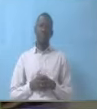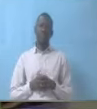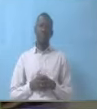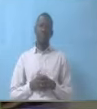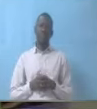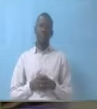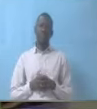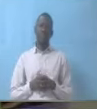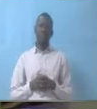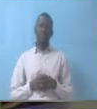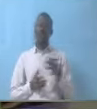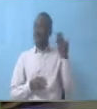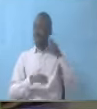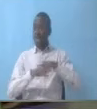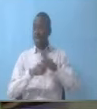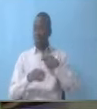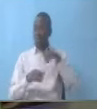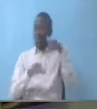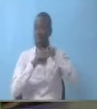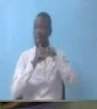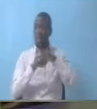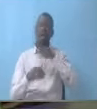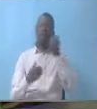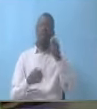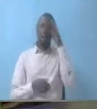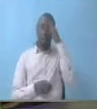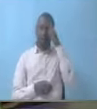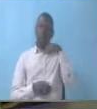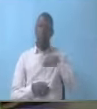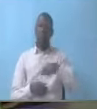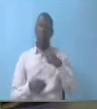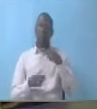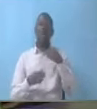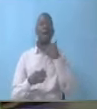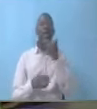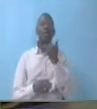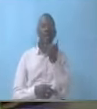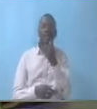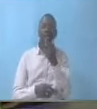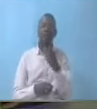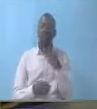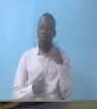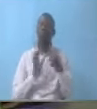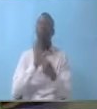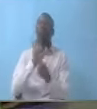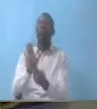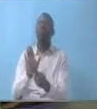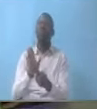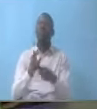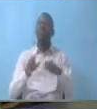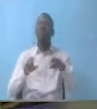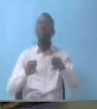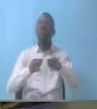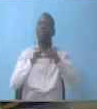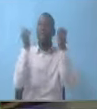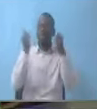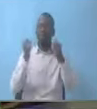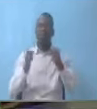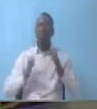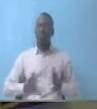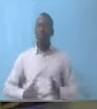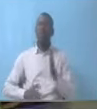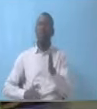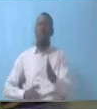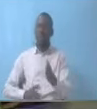And the purpose of this inquiry is to show the violation of rights that were inherent,